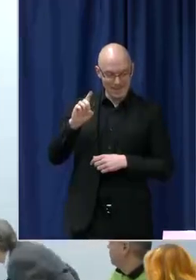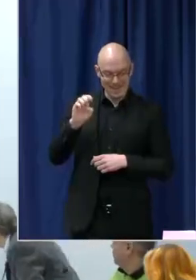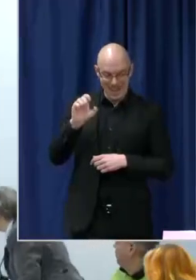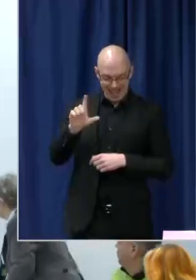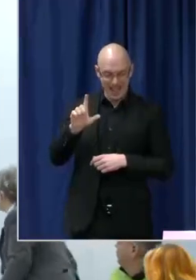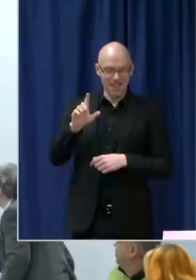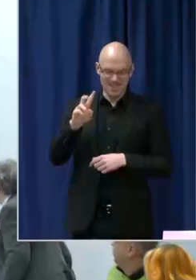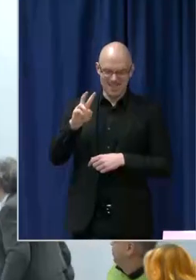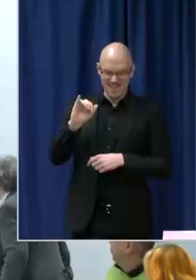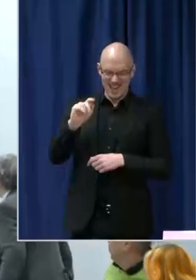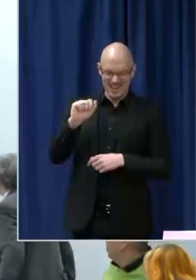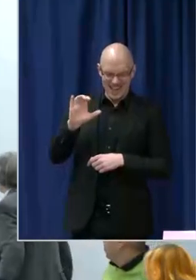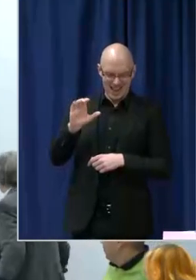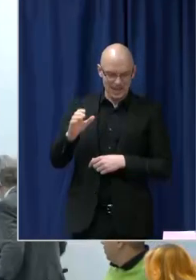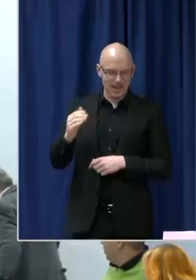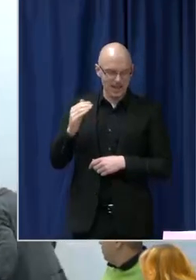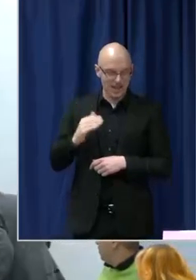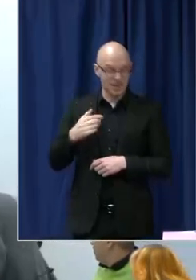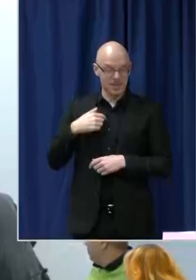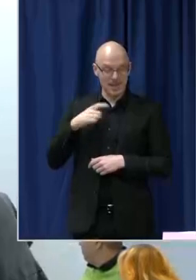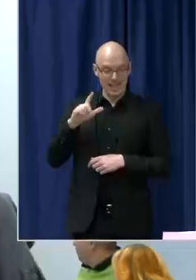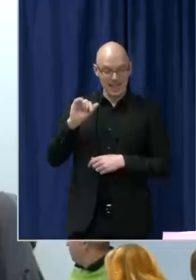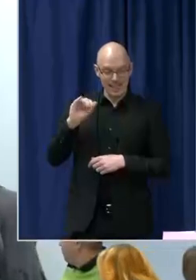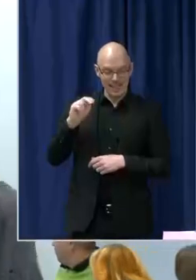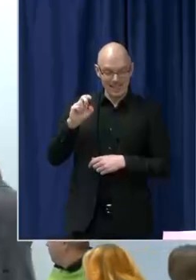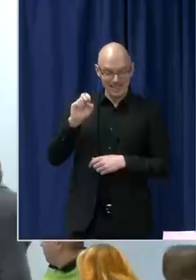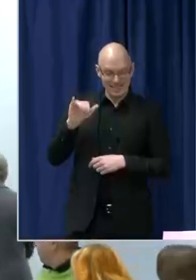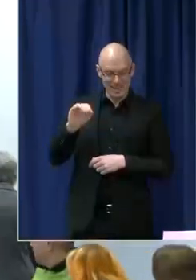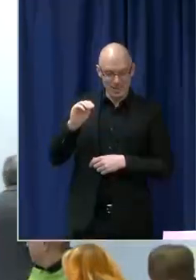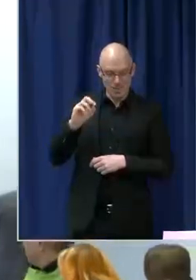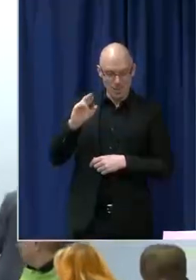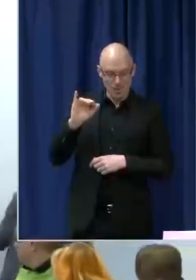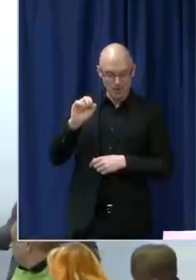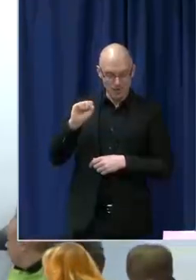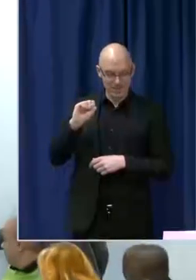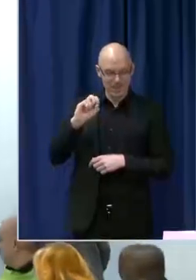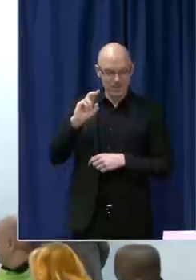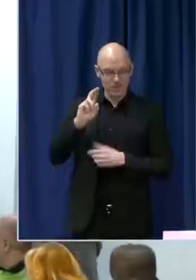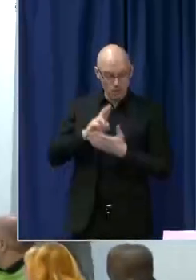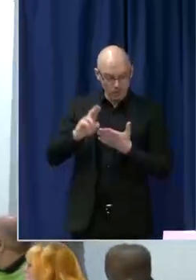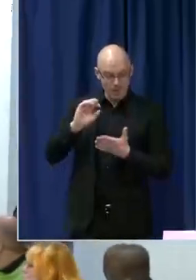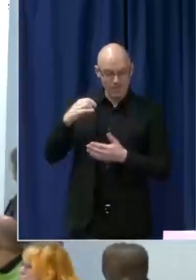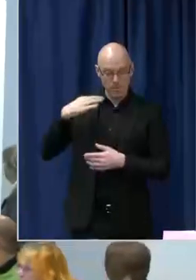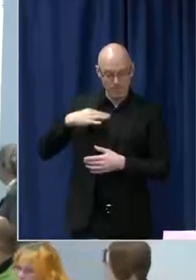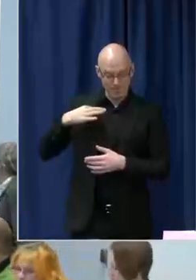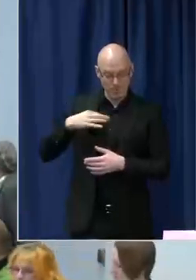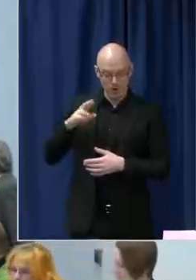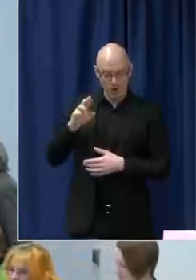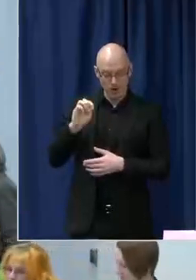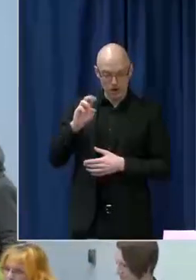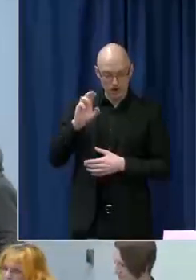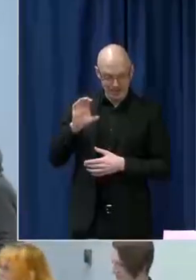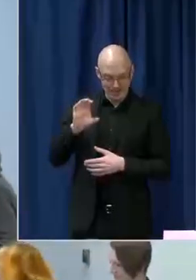Lindsay Morris, University of Pittsburgh Wireless Rehabilitation Research Center on Wireless Technologies.